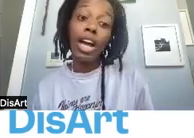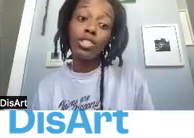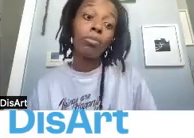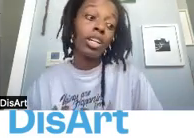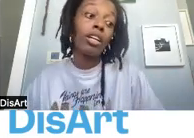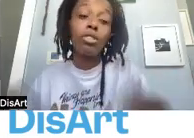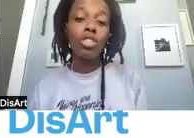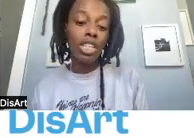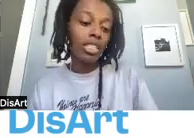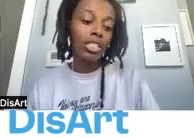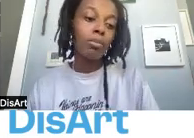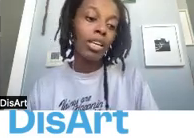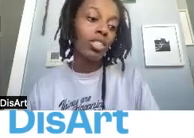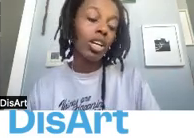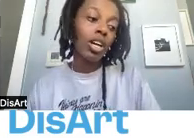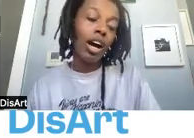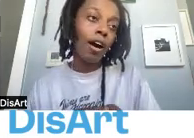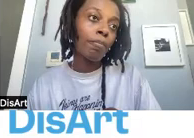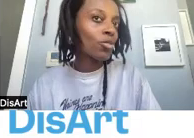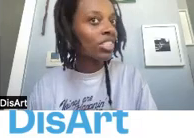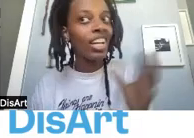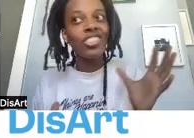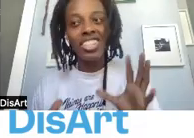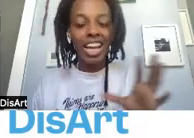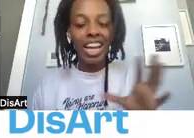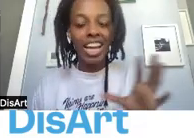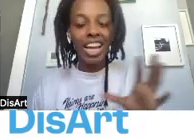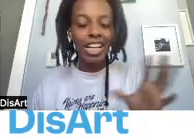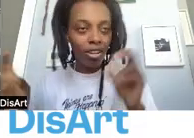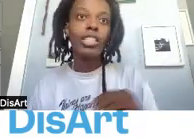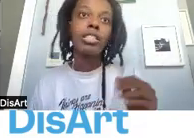like, how do we actually bring community into this space? So it's not just an